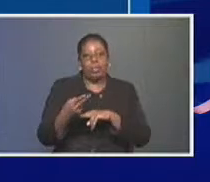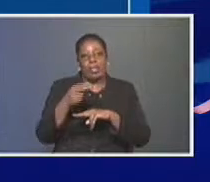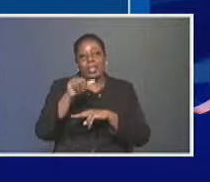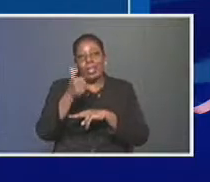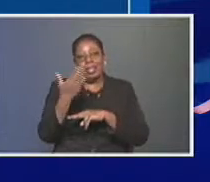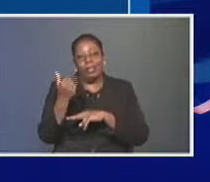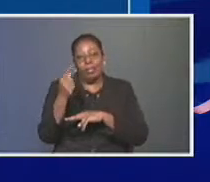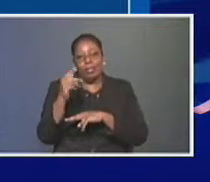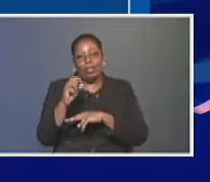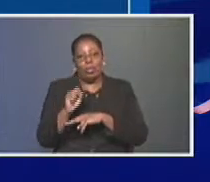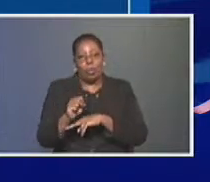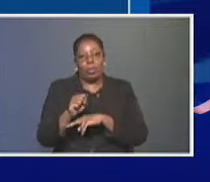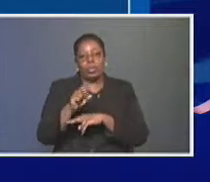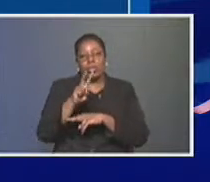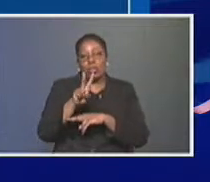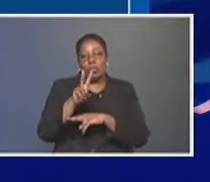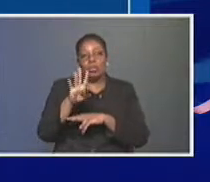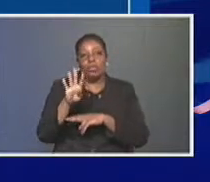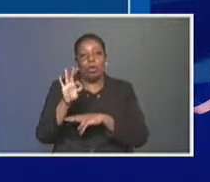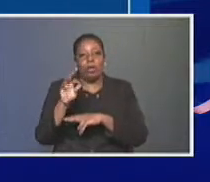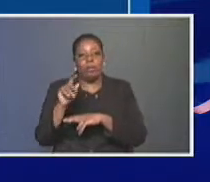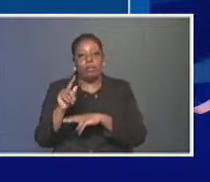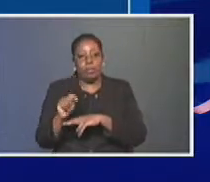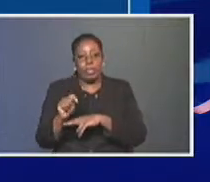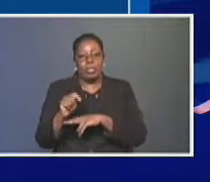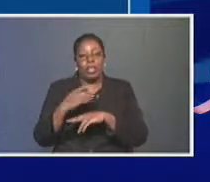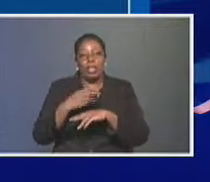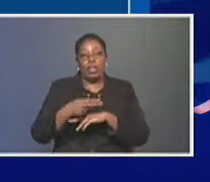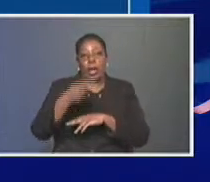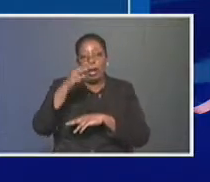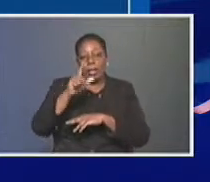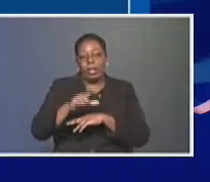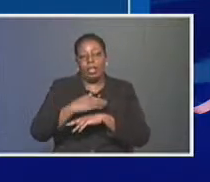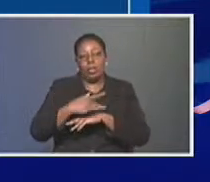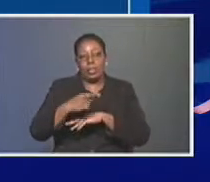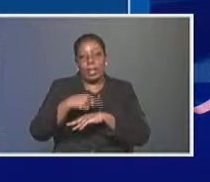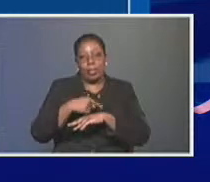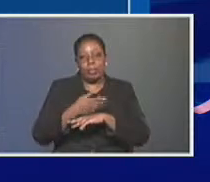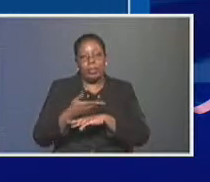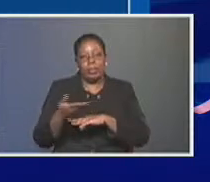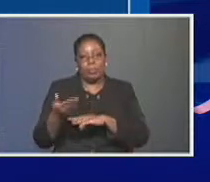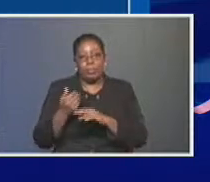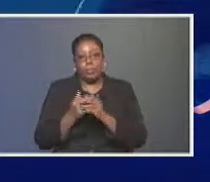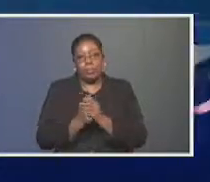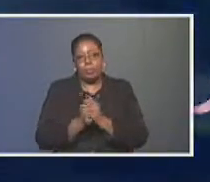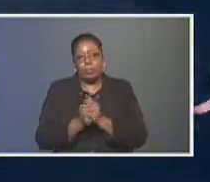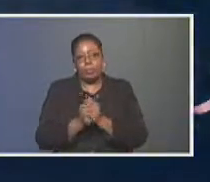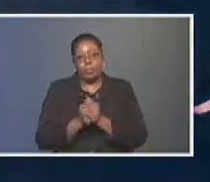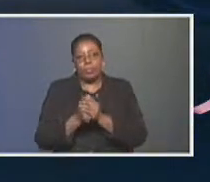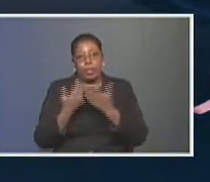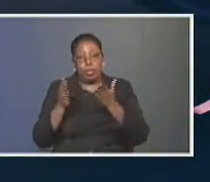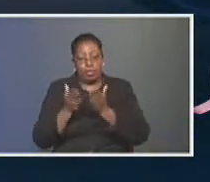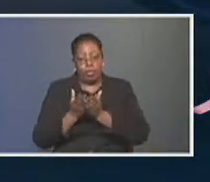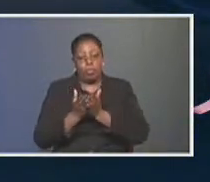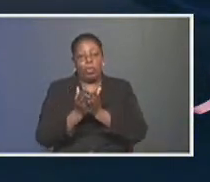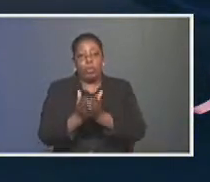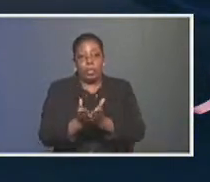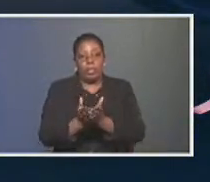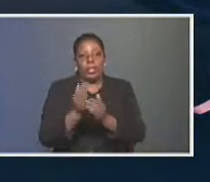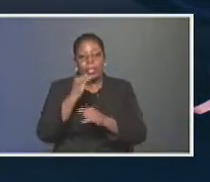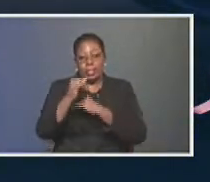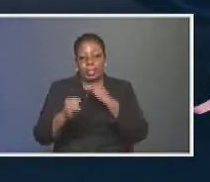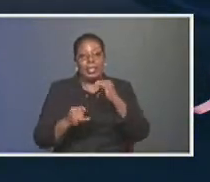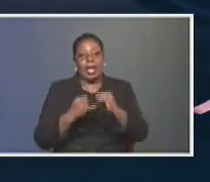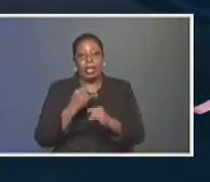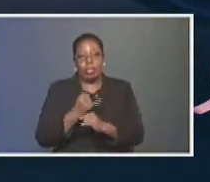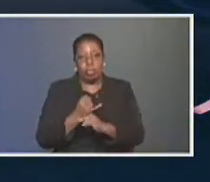down 2 to 4 feet. Low tide at 10:37 in the morning, high tide at 4:48 in the afternoon. That's going to do it for your boating forecast. It's time now